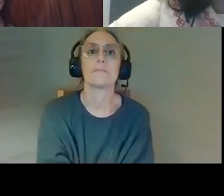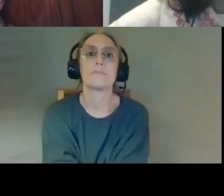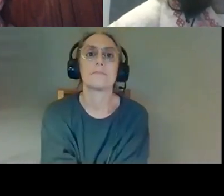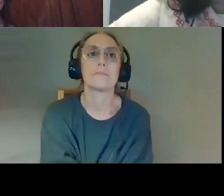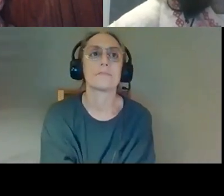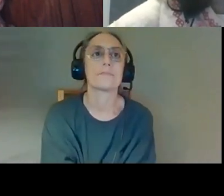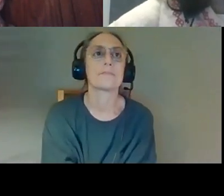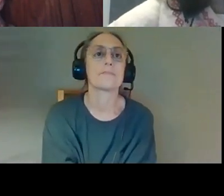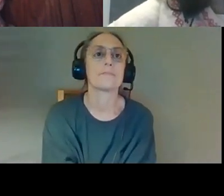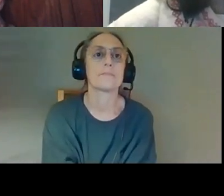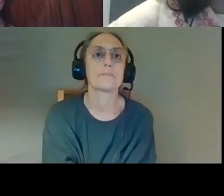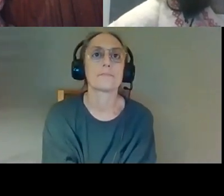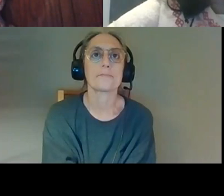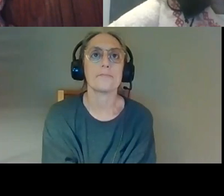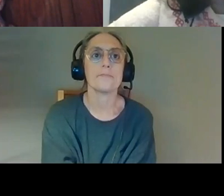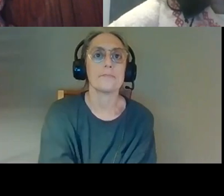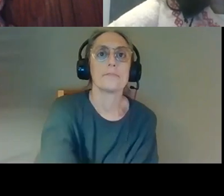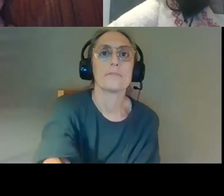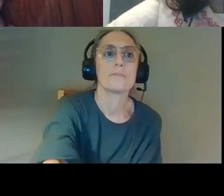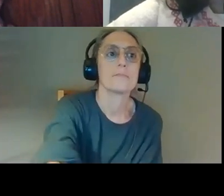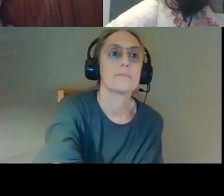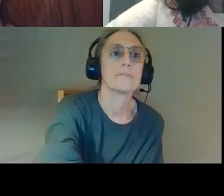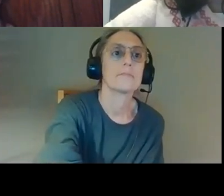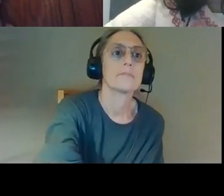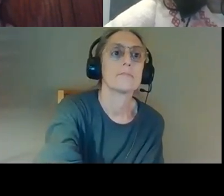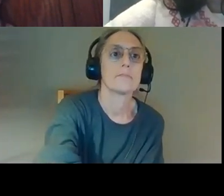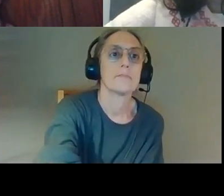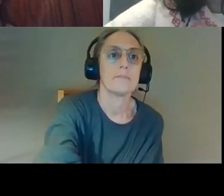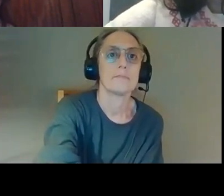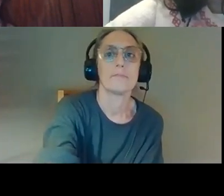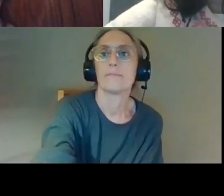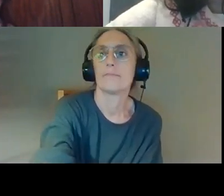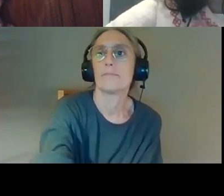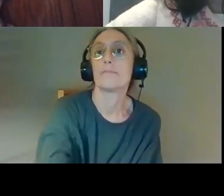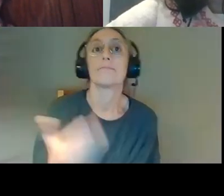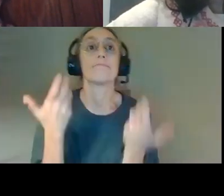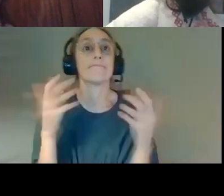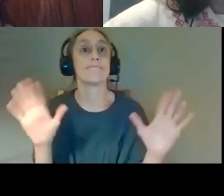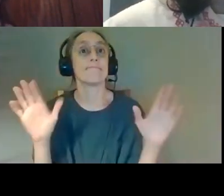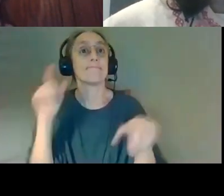And that is all I had for everyone.